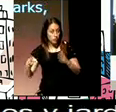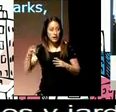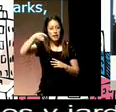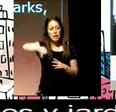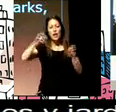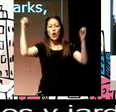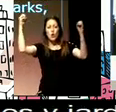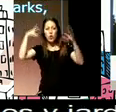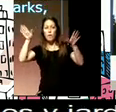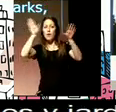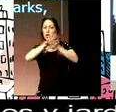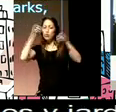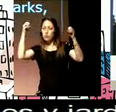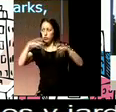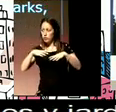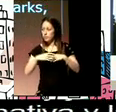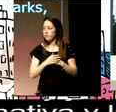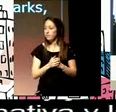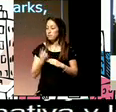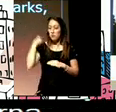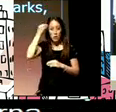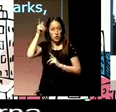wayfinding techniques, and night lighting.